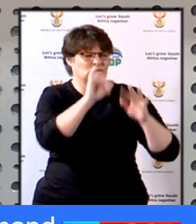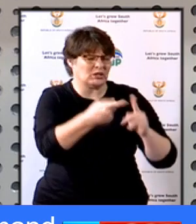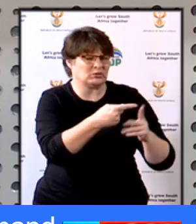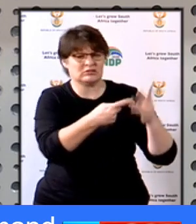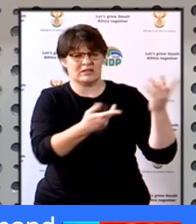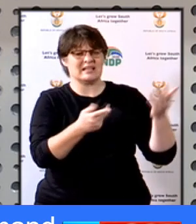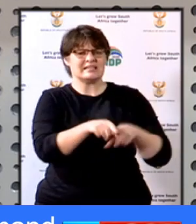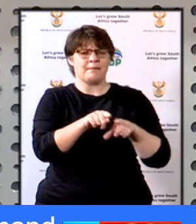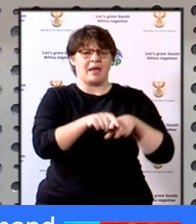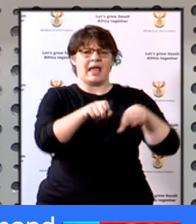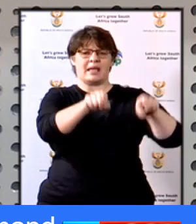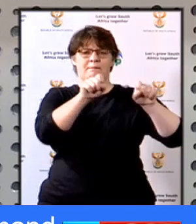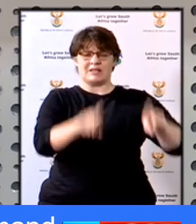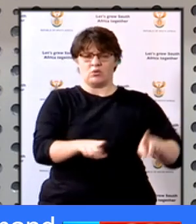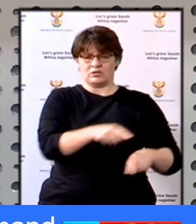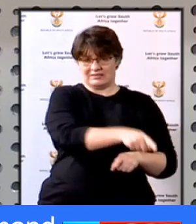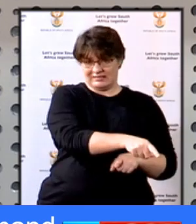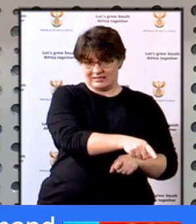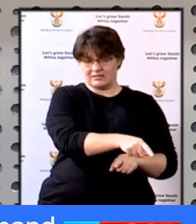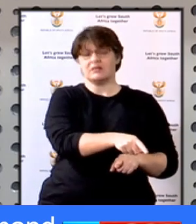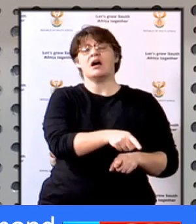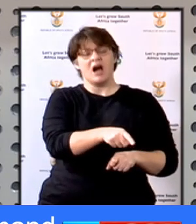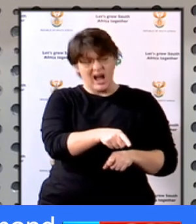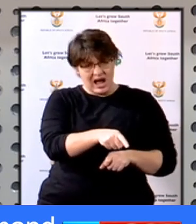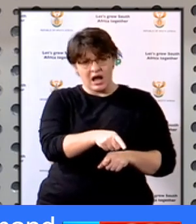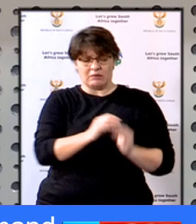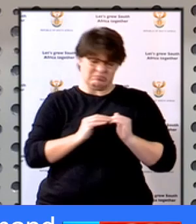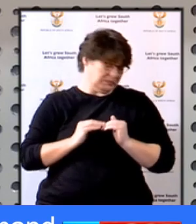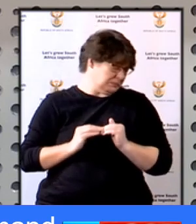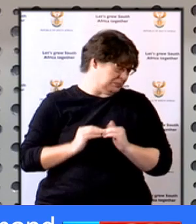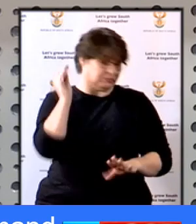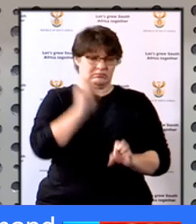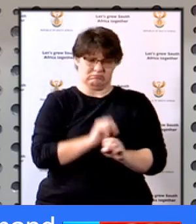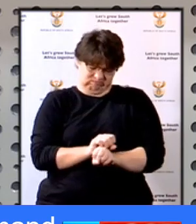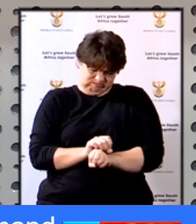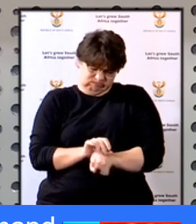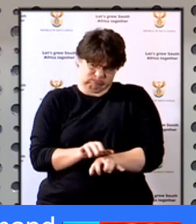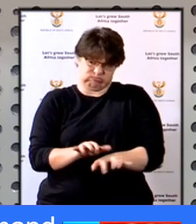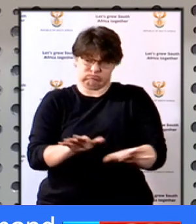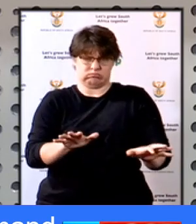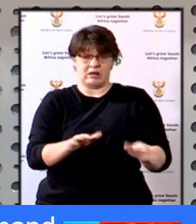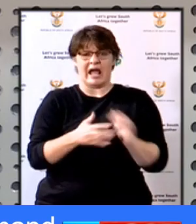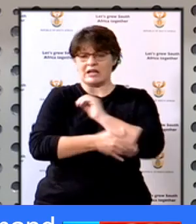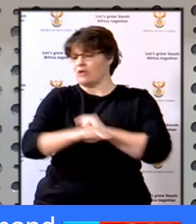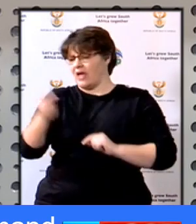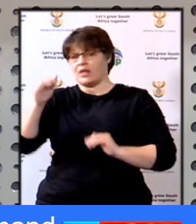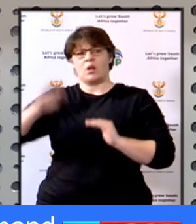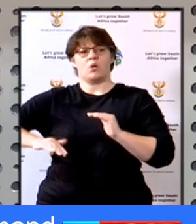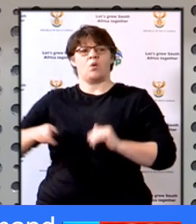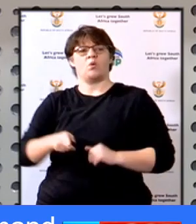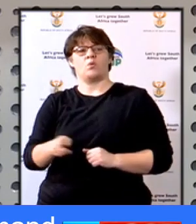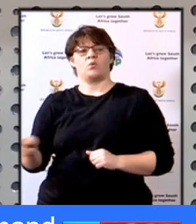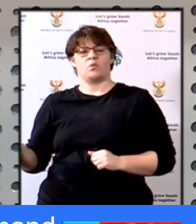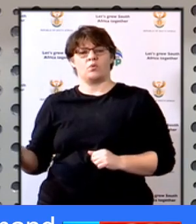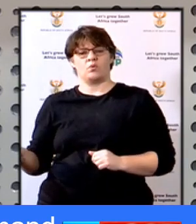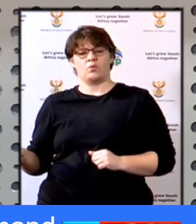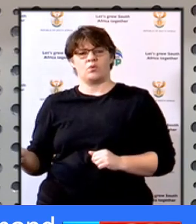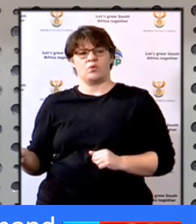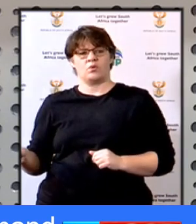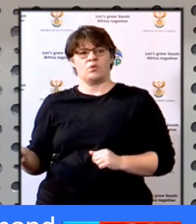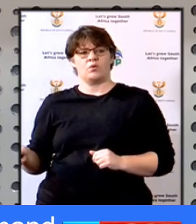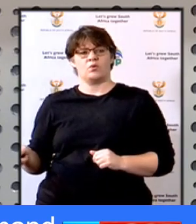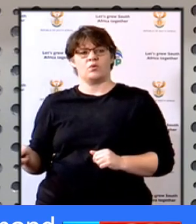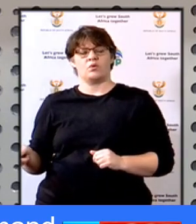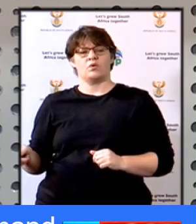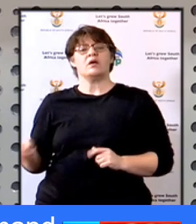for example, the rate of infection is significantly higher than the rest of the country. And if that level of